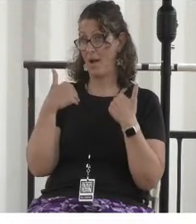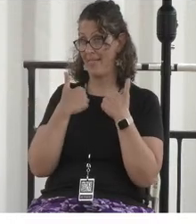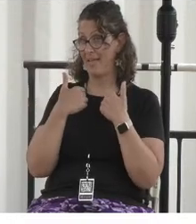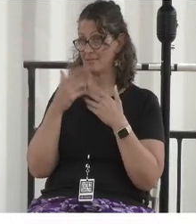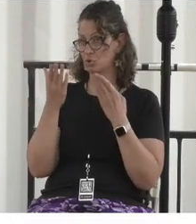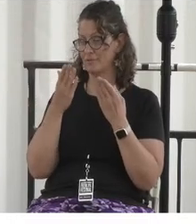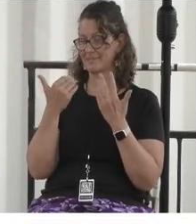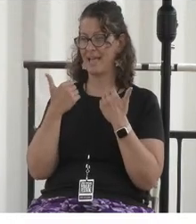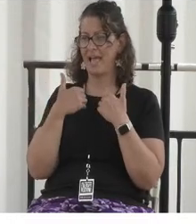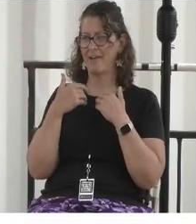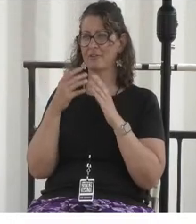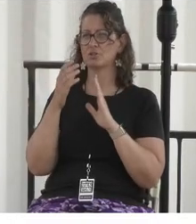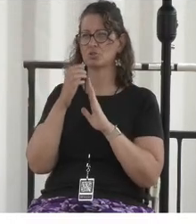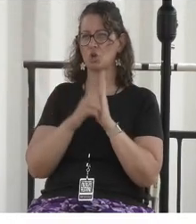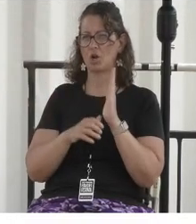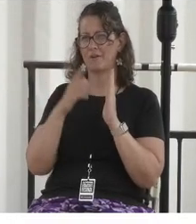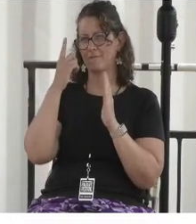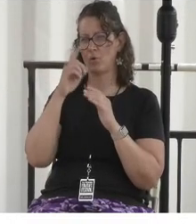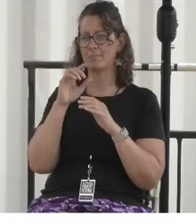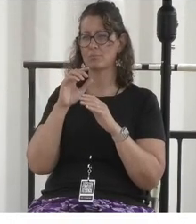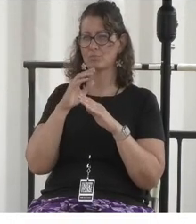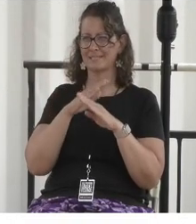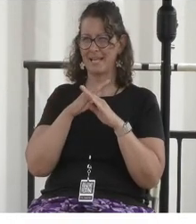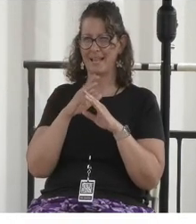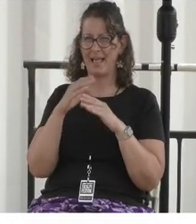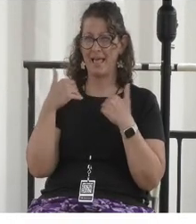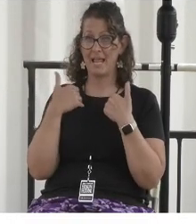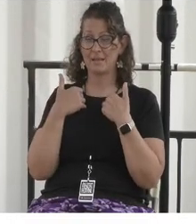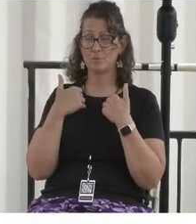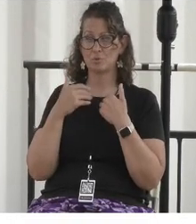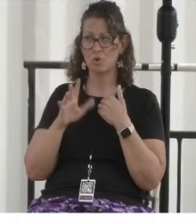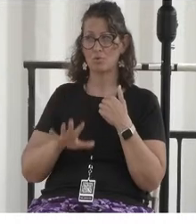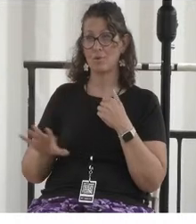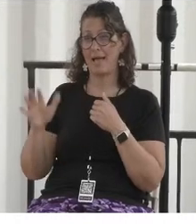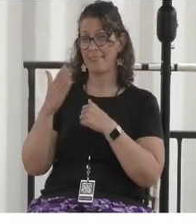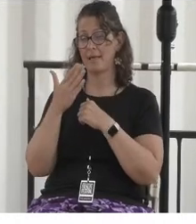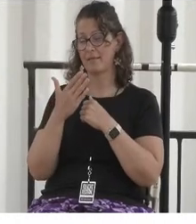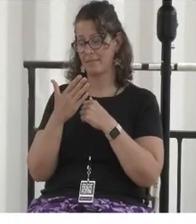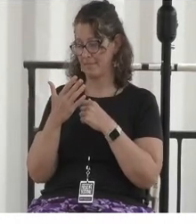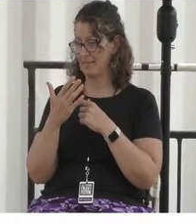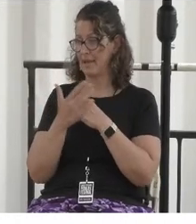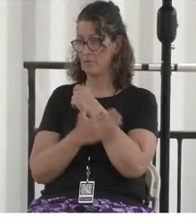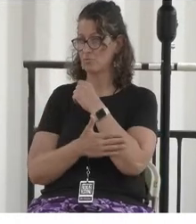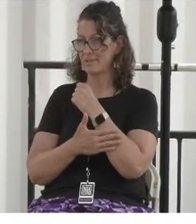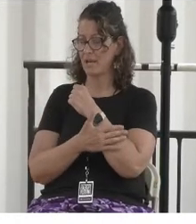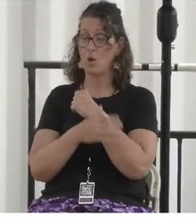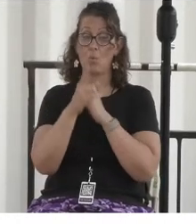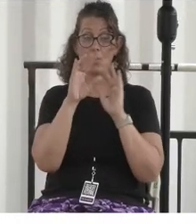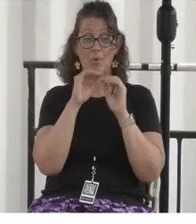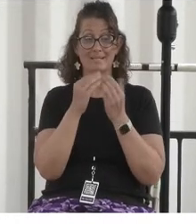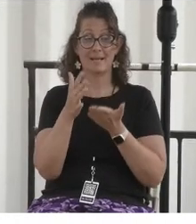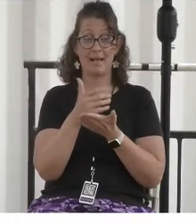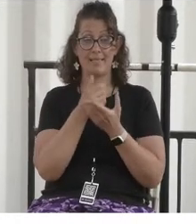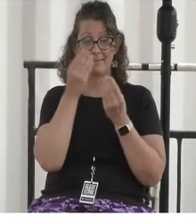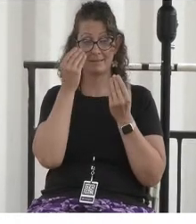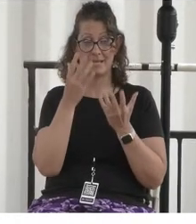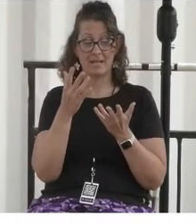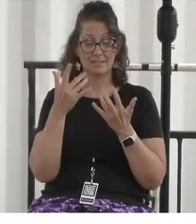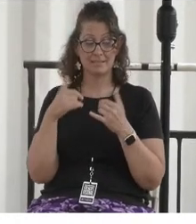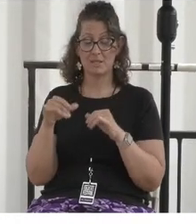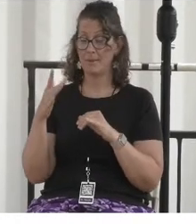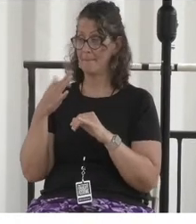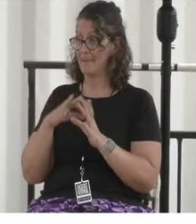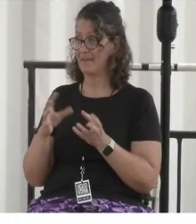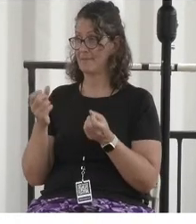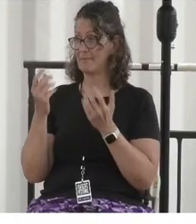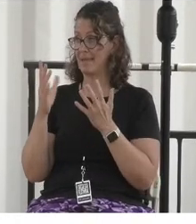charter for the protection of the animals throughout the country. So even though that data was being collected by one organization, it can benefit many. That